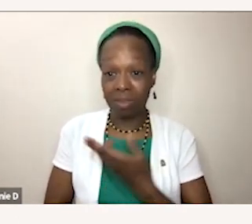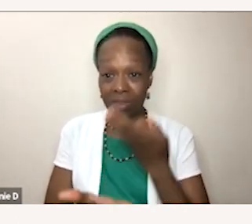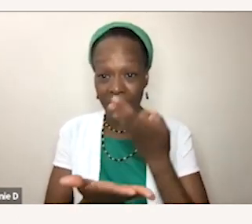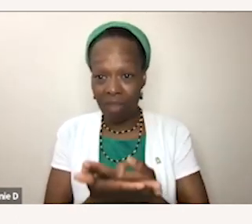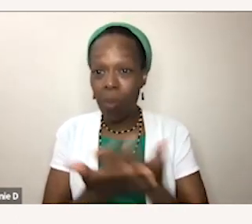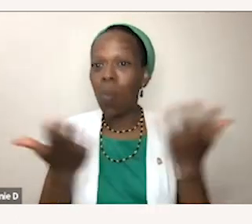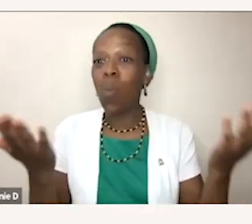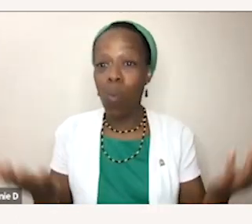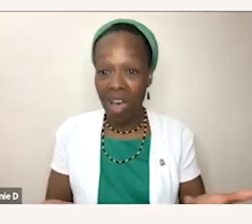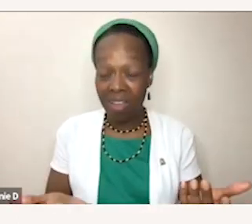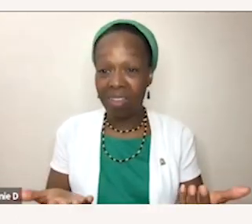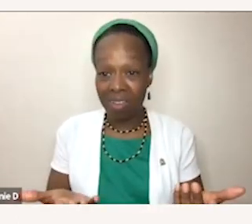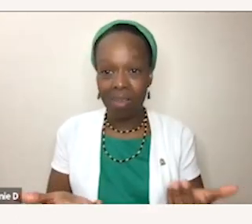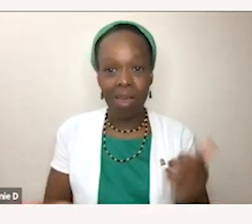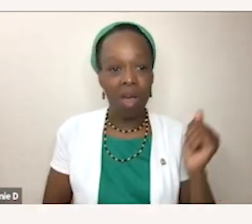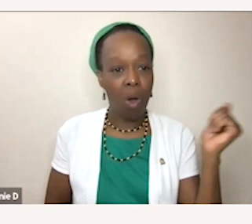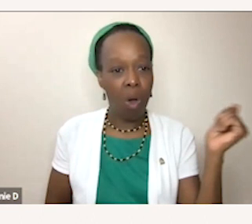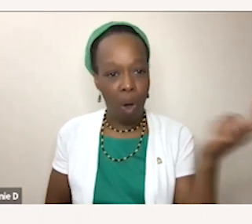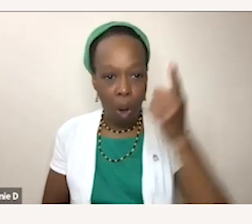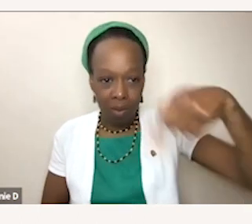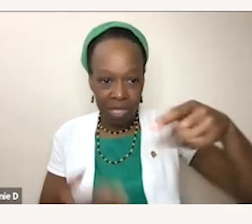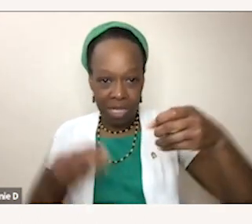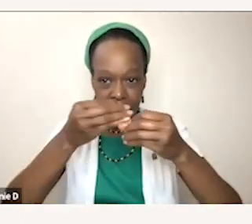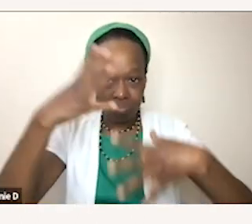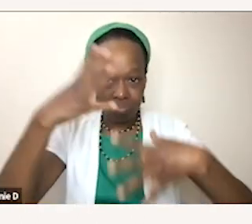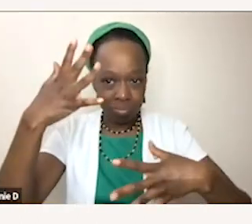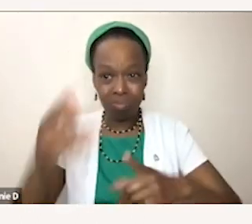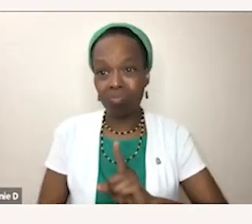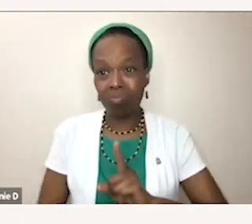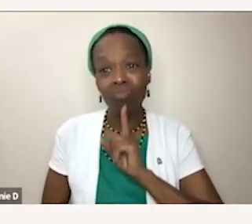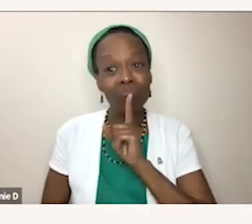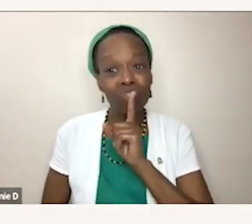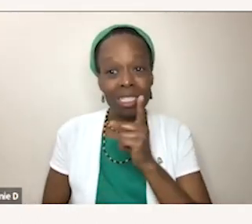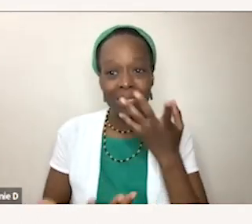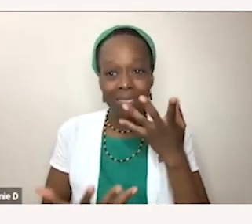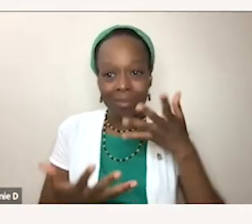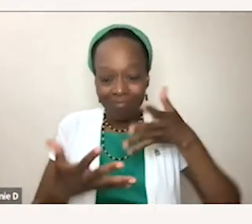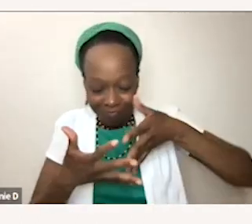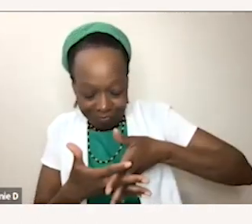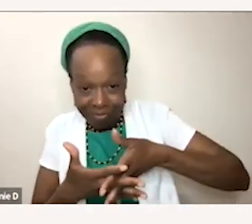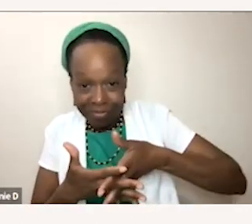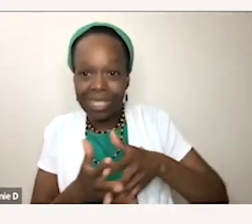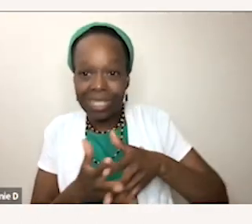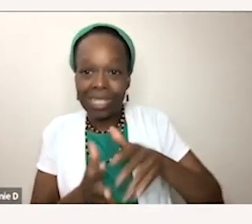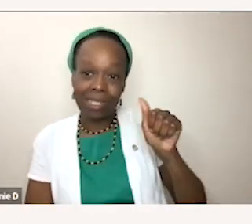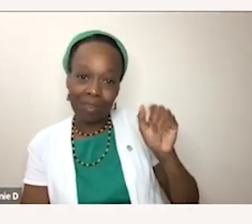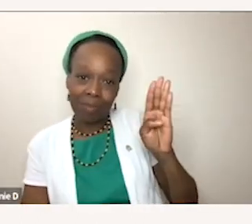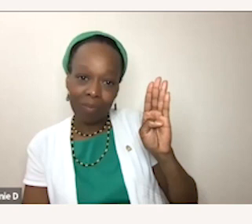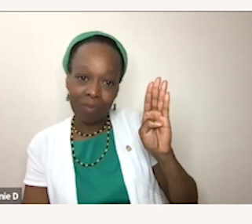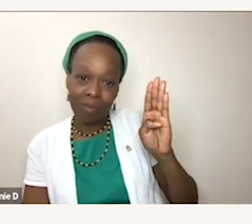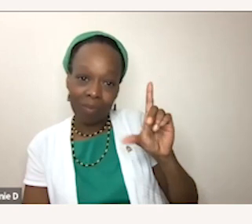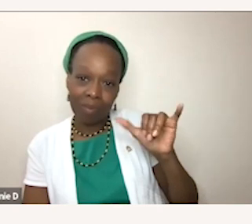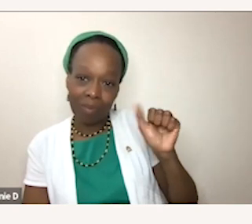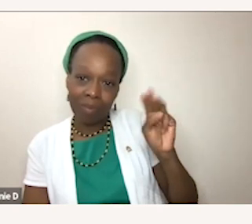is that all of them are really quite rooted in ableism and in the stigma